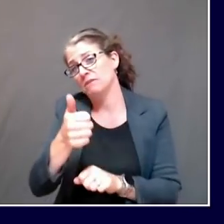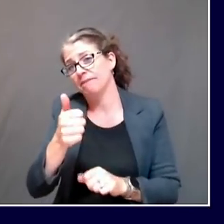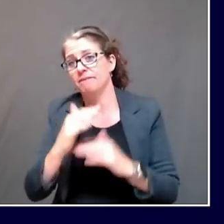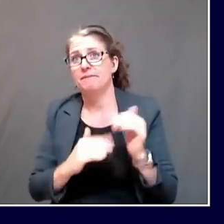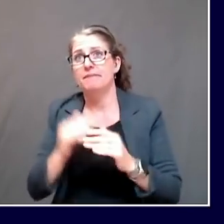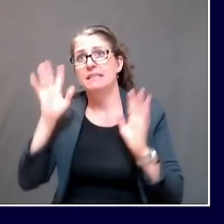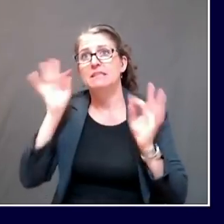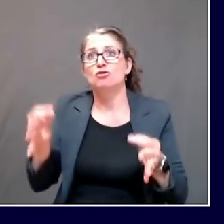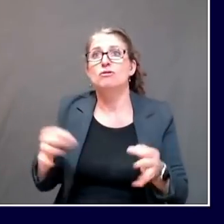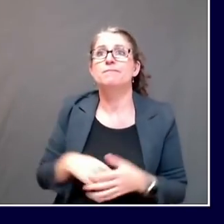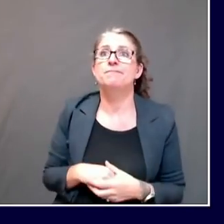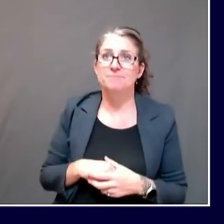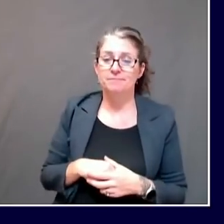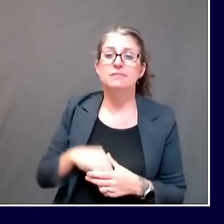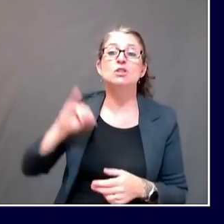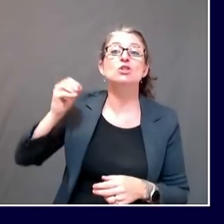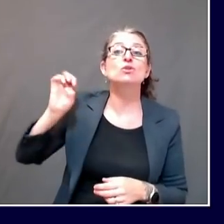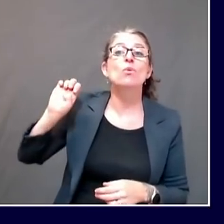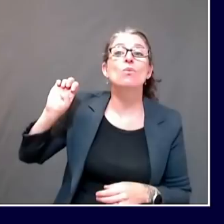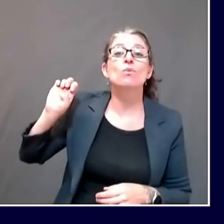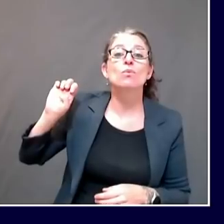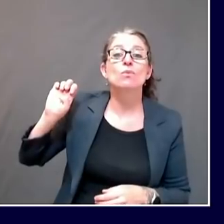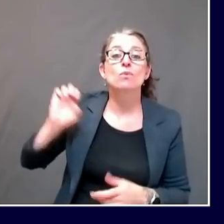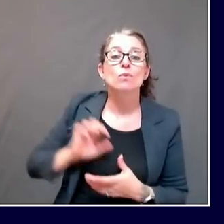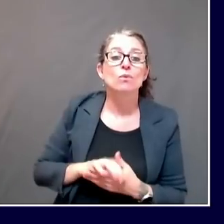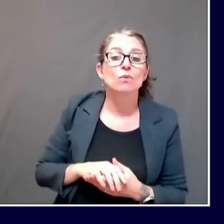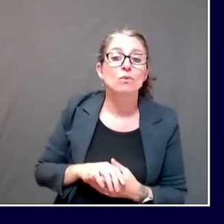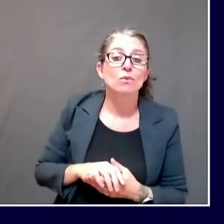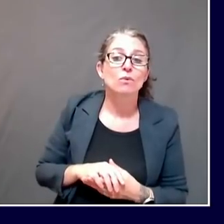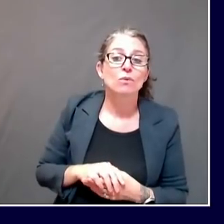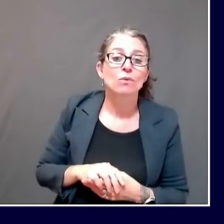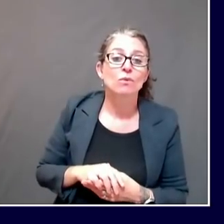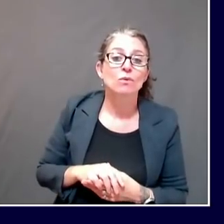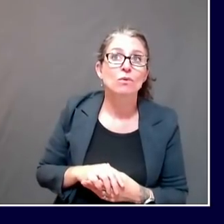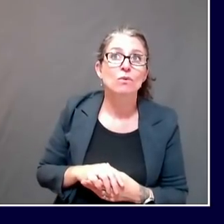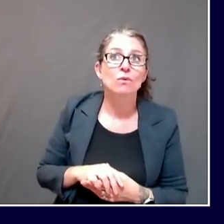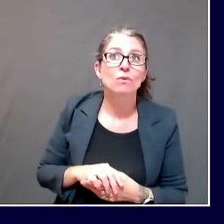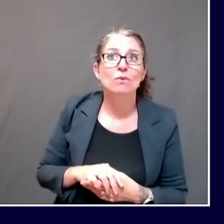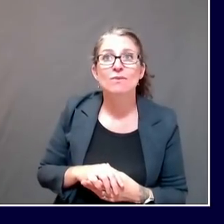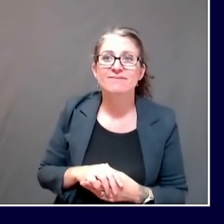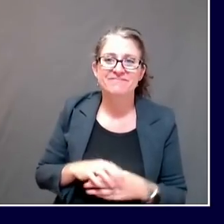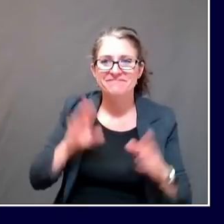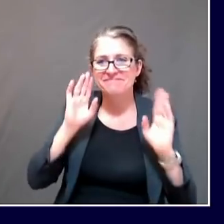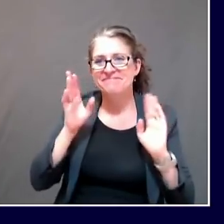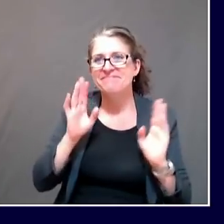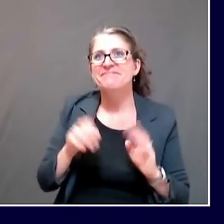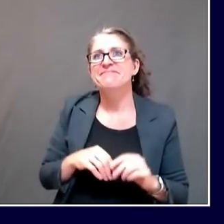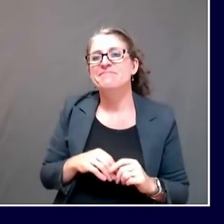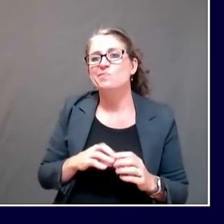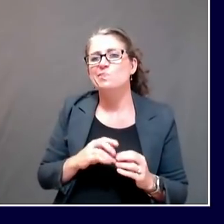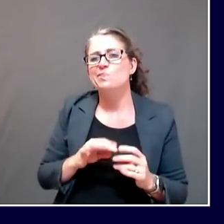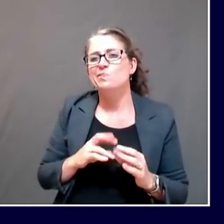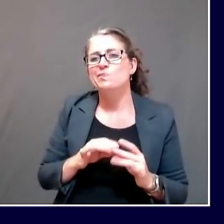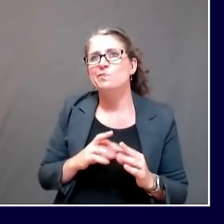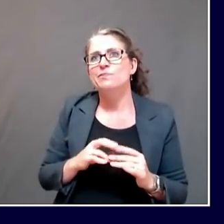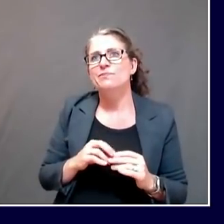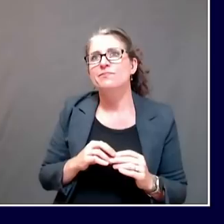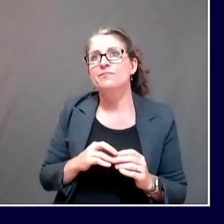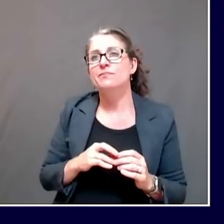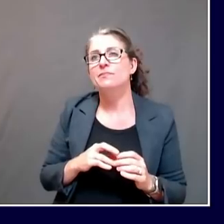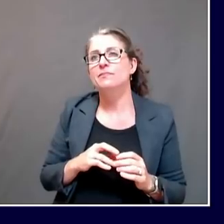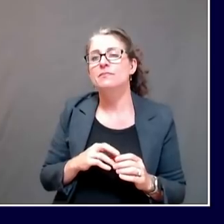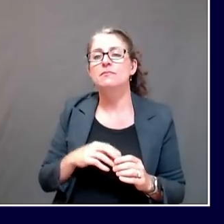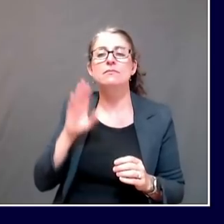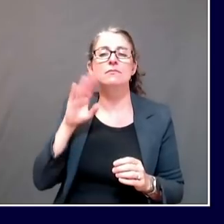I guess I know it's early in the investigation, but do we know whether the the people who commuted together